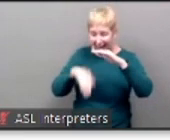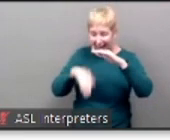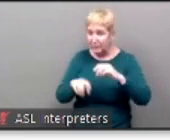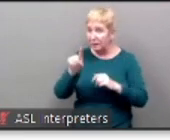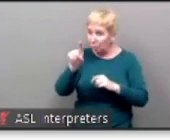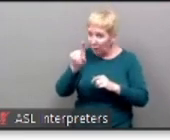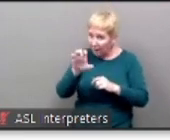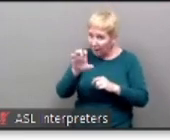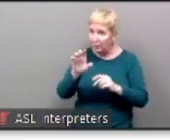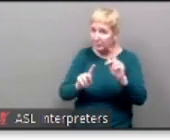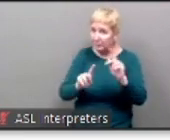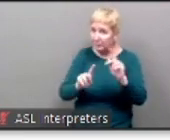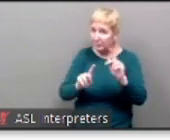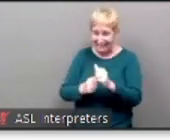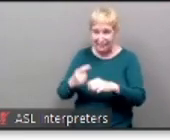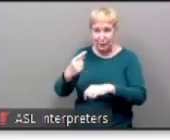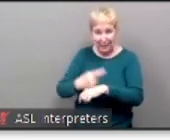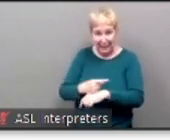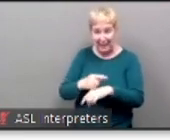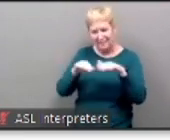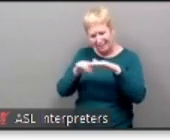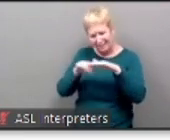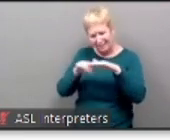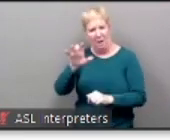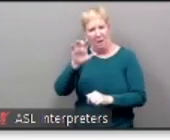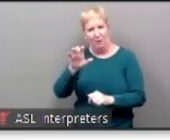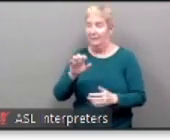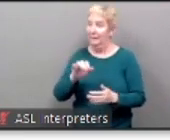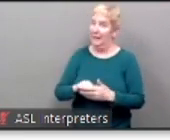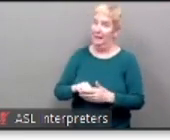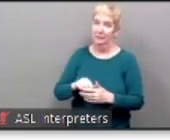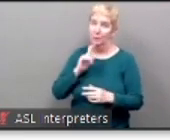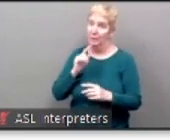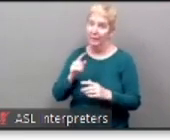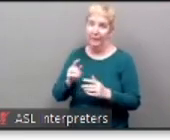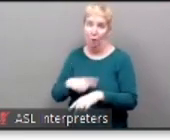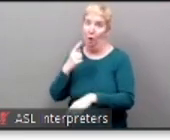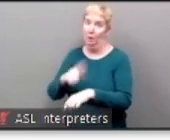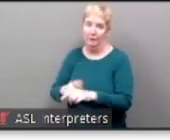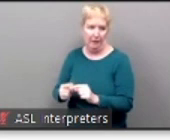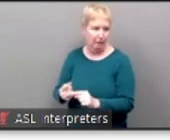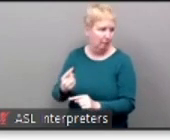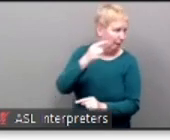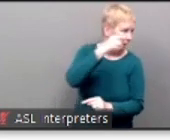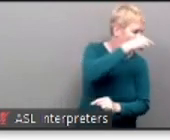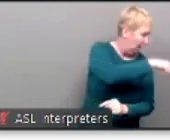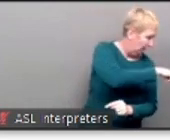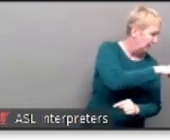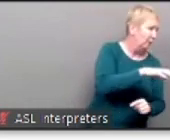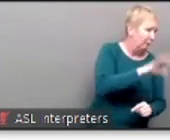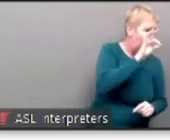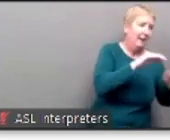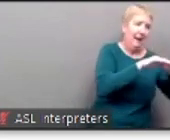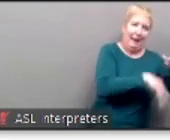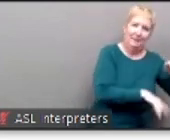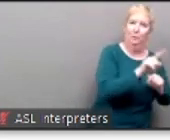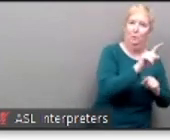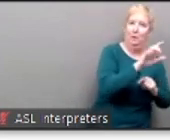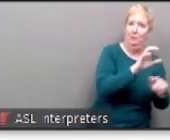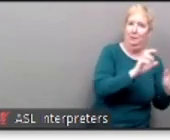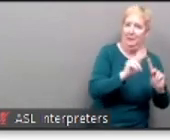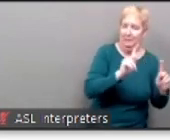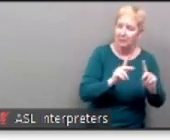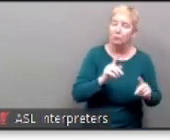day. And that's been a long time coming as well. So another exciting trend and very, very positive